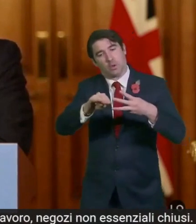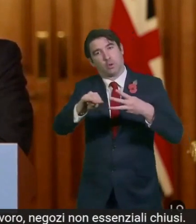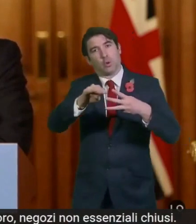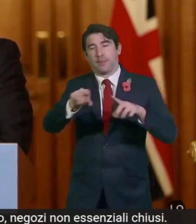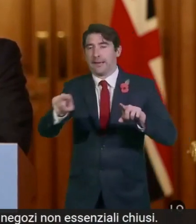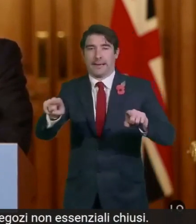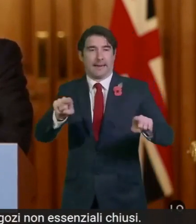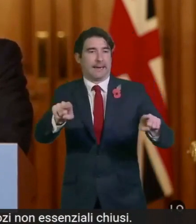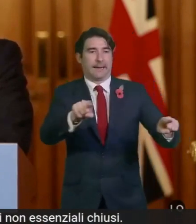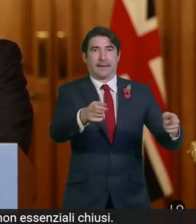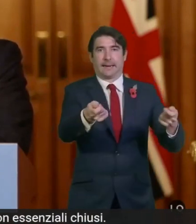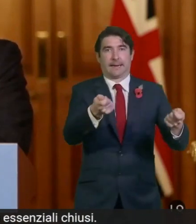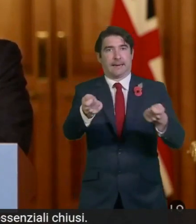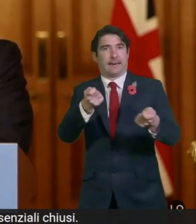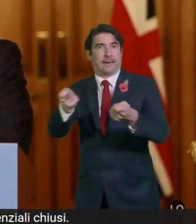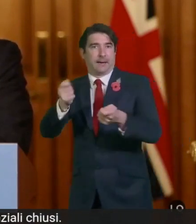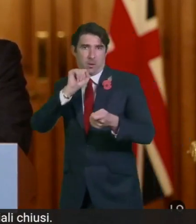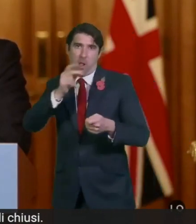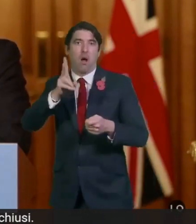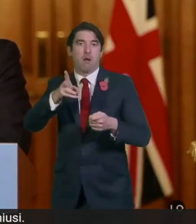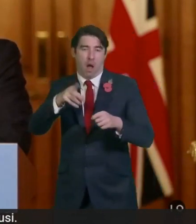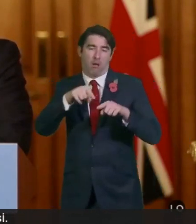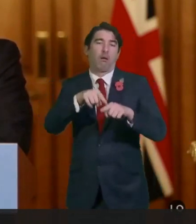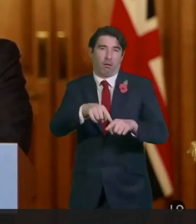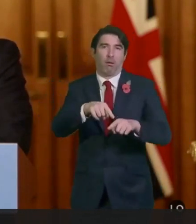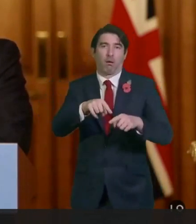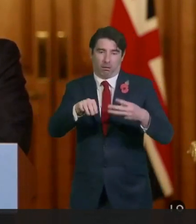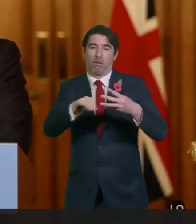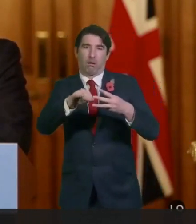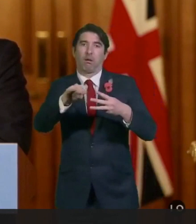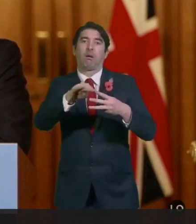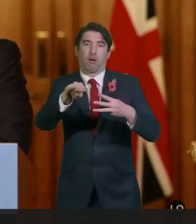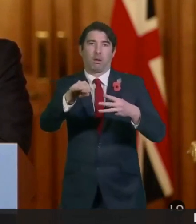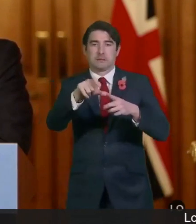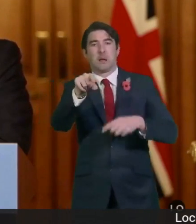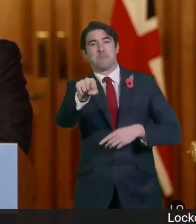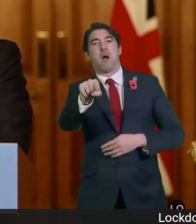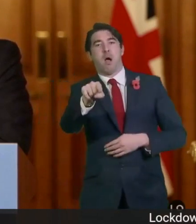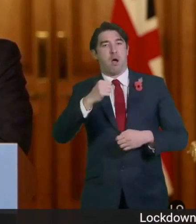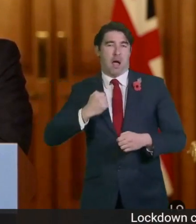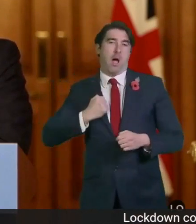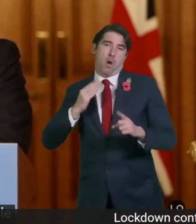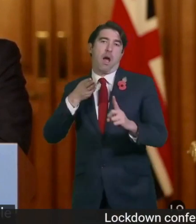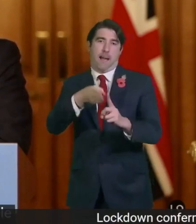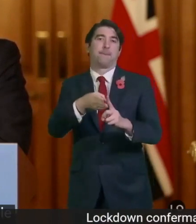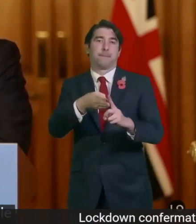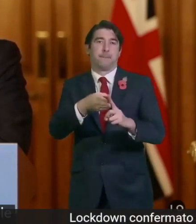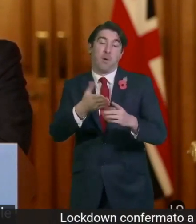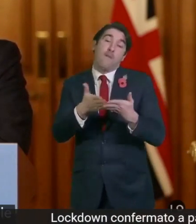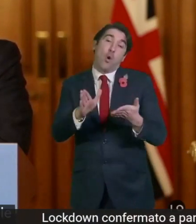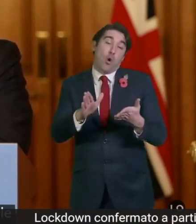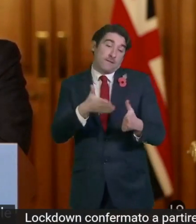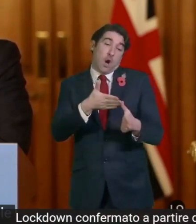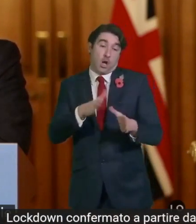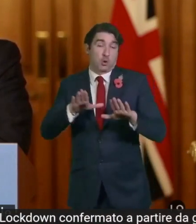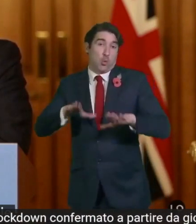said, to come out of it in December, and hopefully people will have something a bit closer